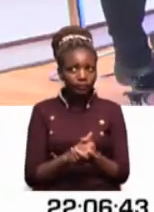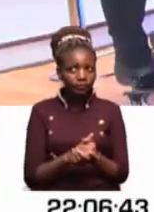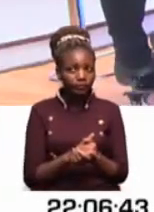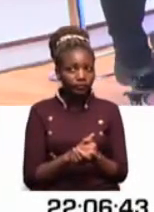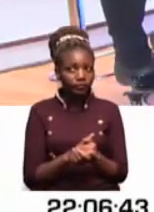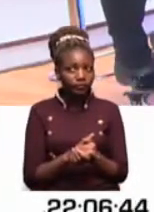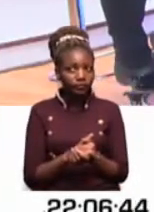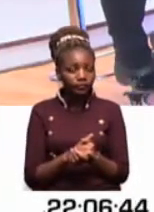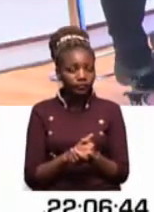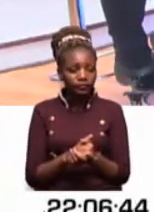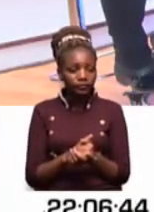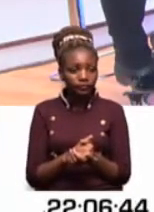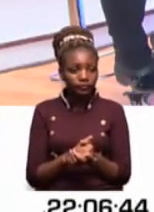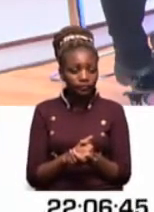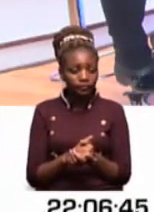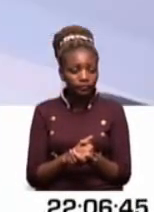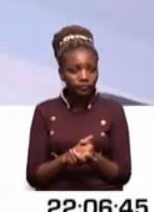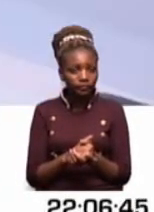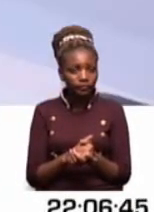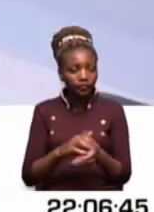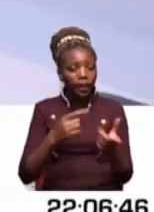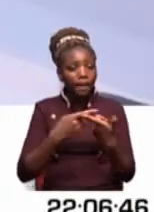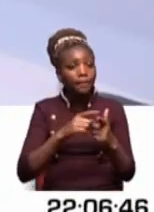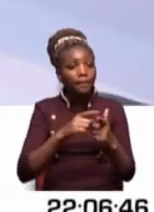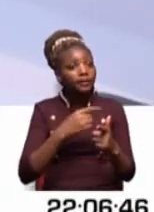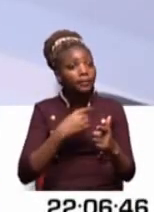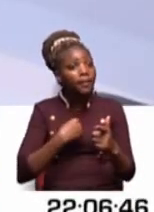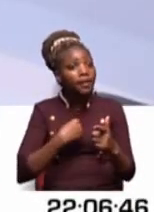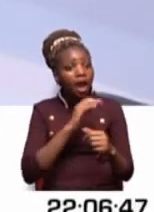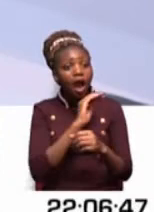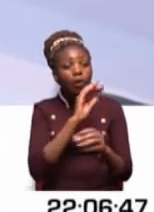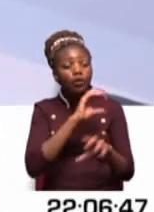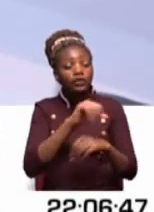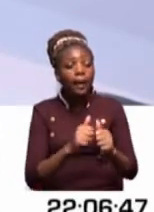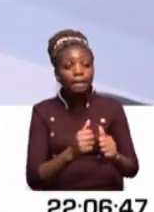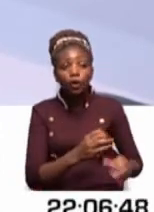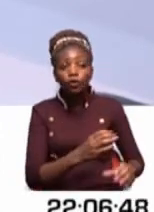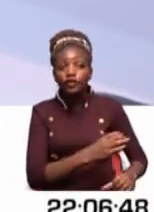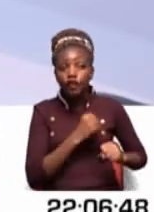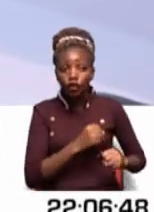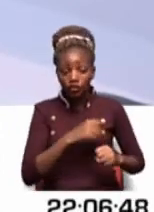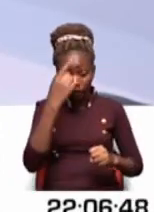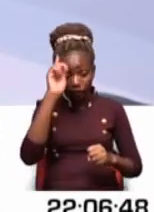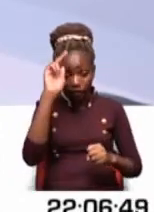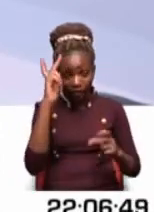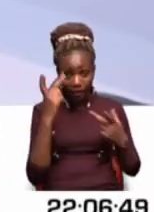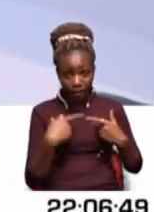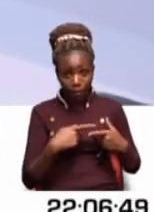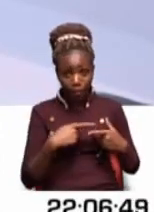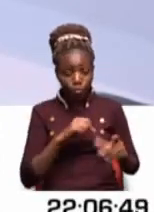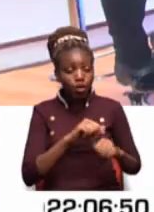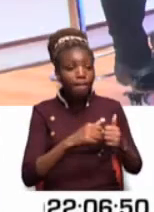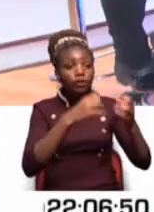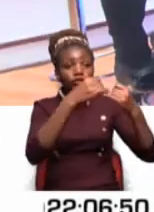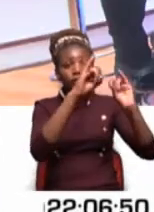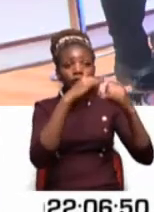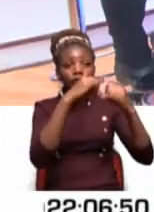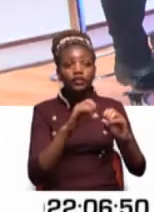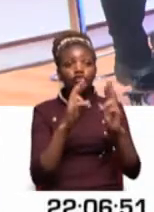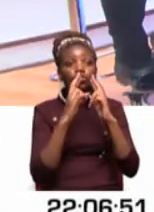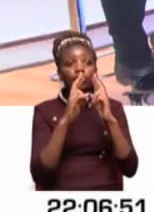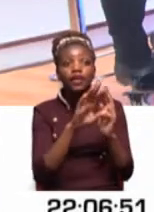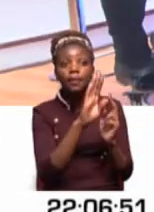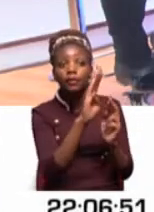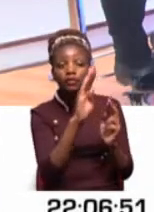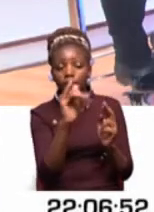the question I was asking is, what gives any Kenyan confidence that this report will be implemented to the latter? Because all the other